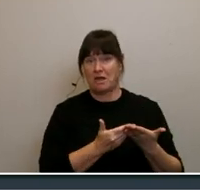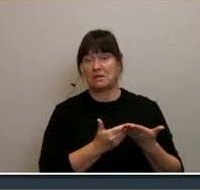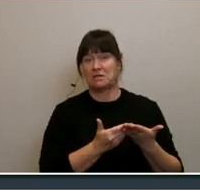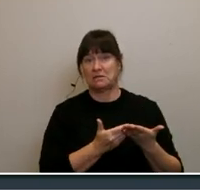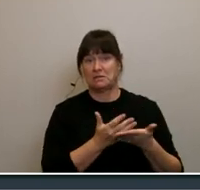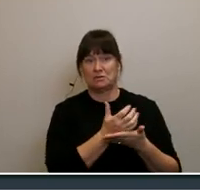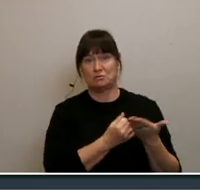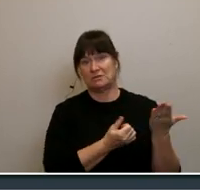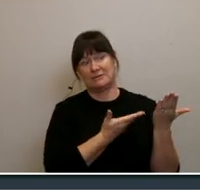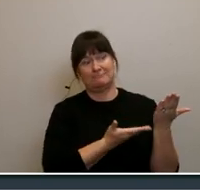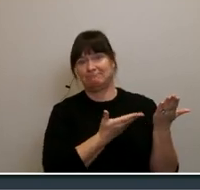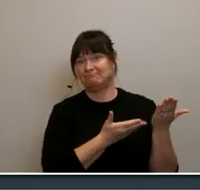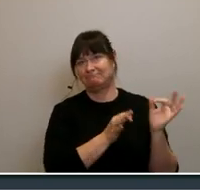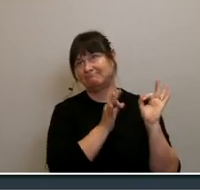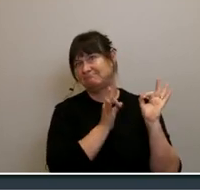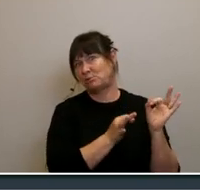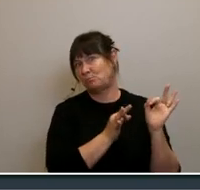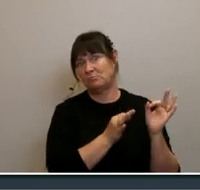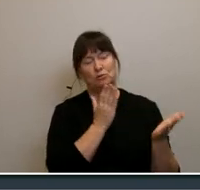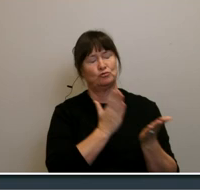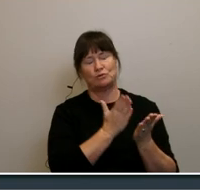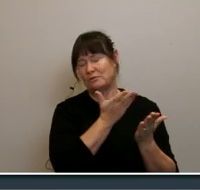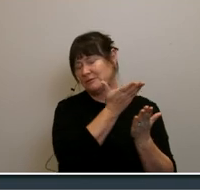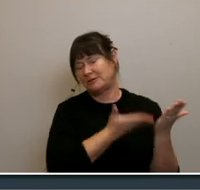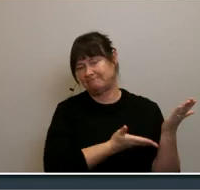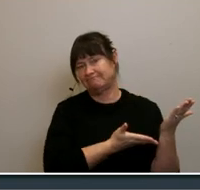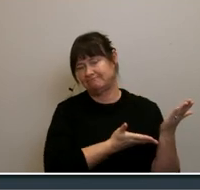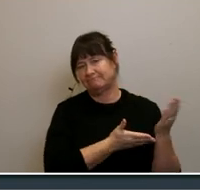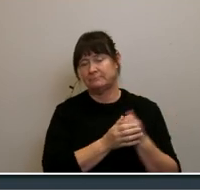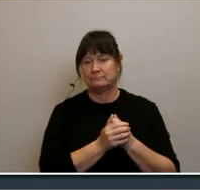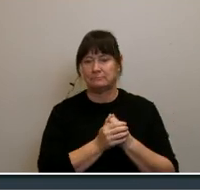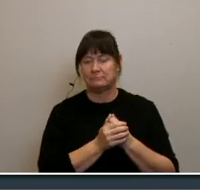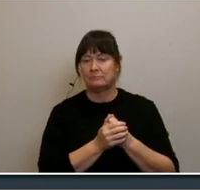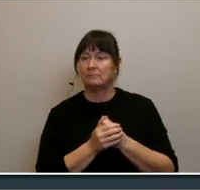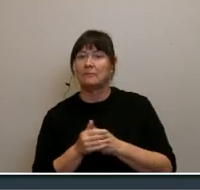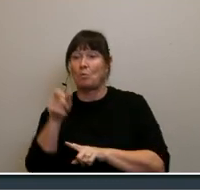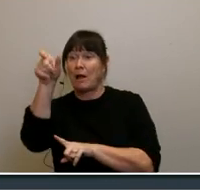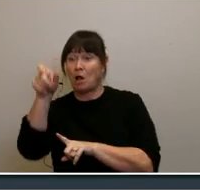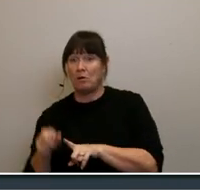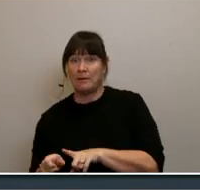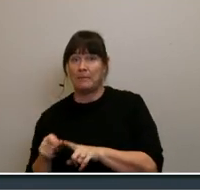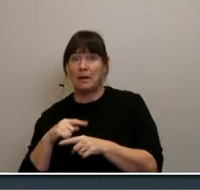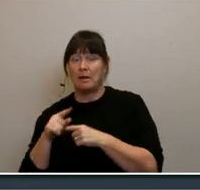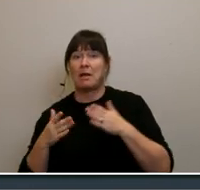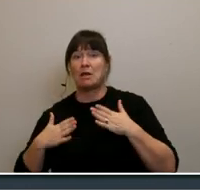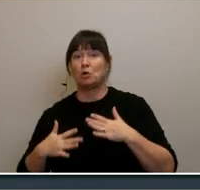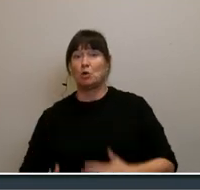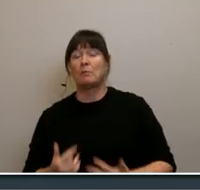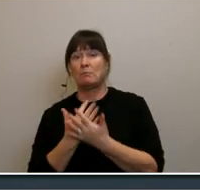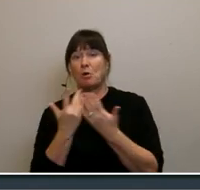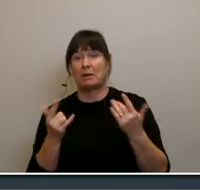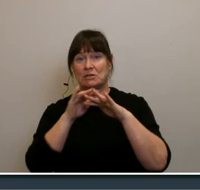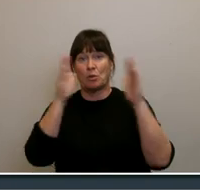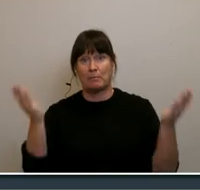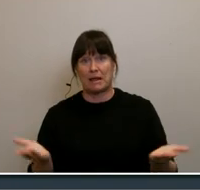which are impeccable and unassailable. On the left is a column which has to do with the human population on